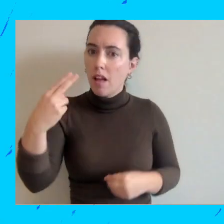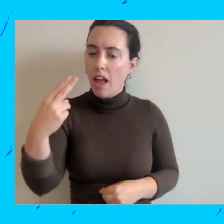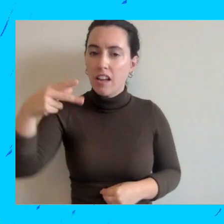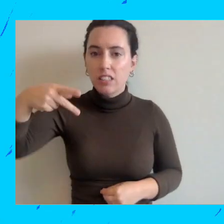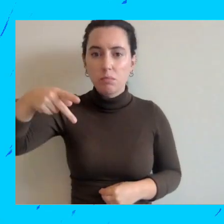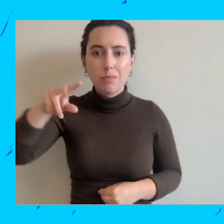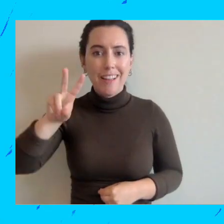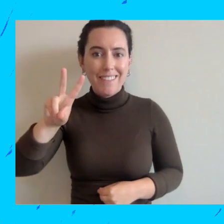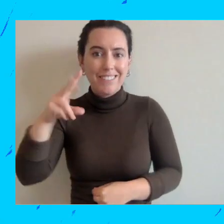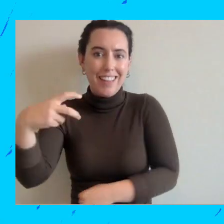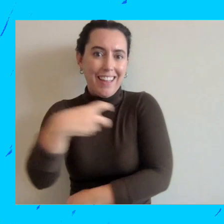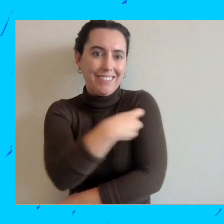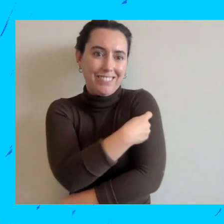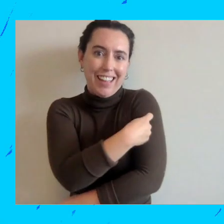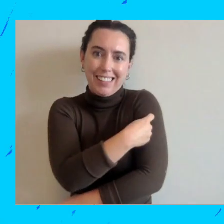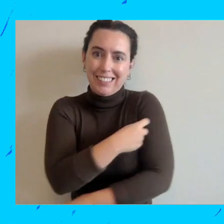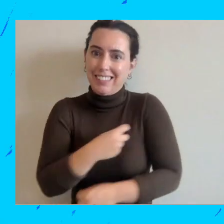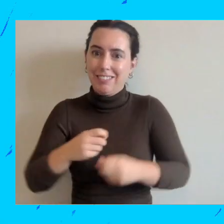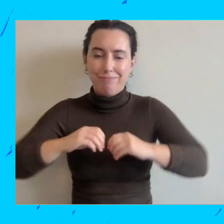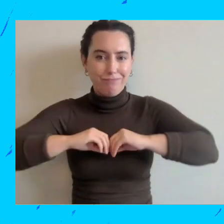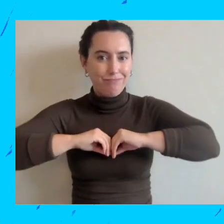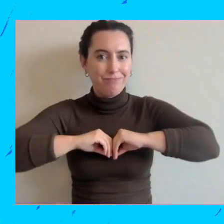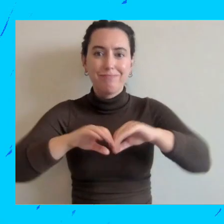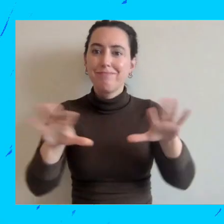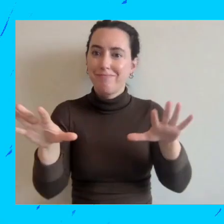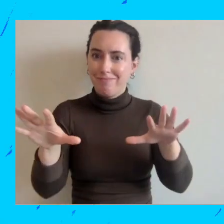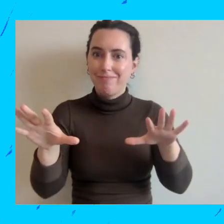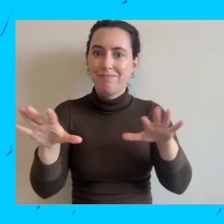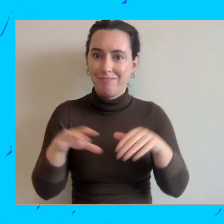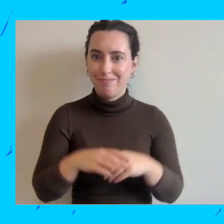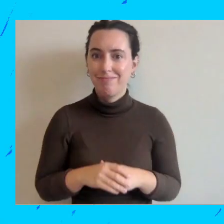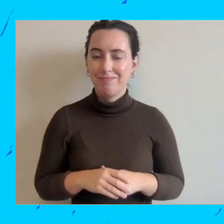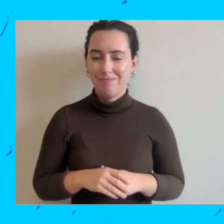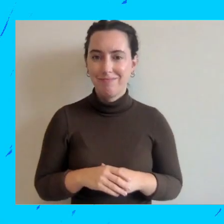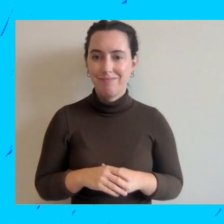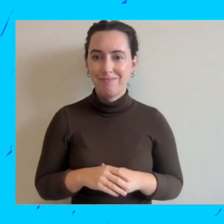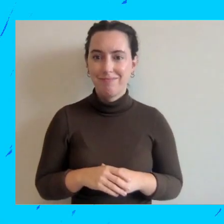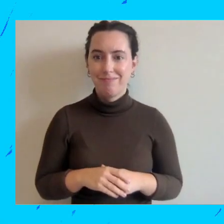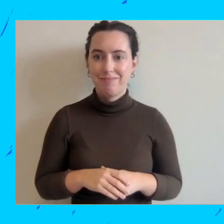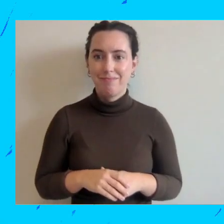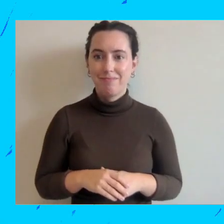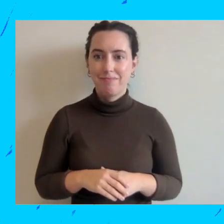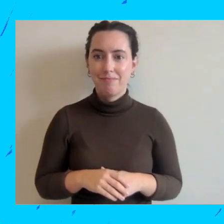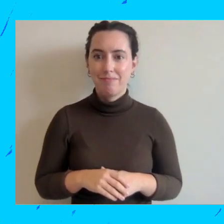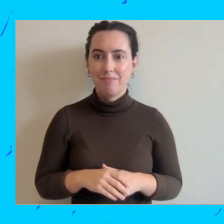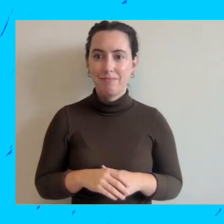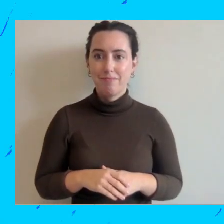by the masses so that they can get their girls vaccinated.